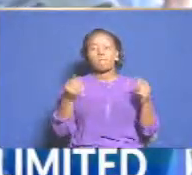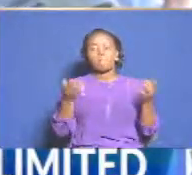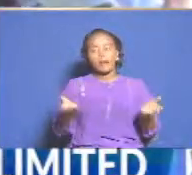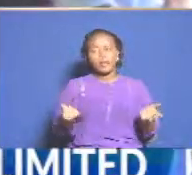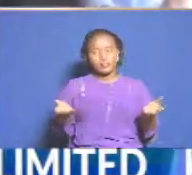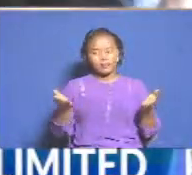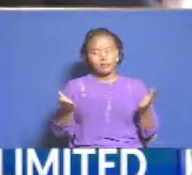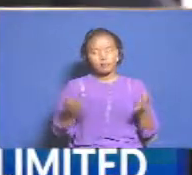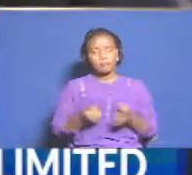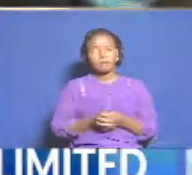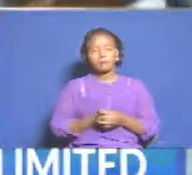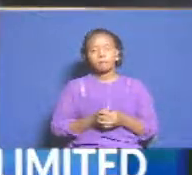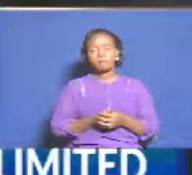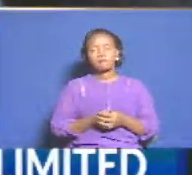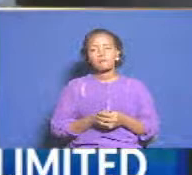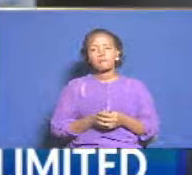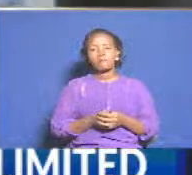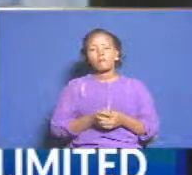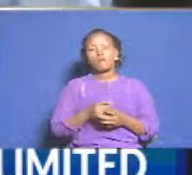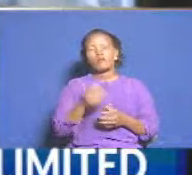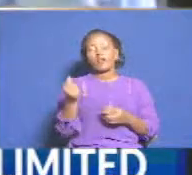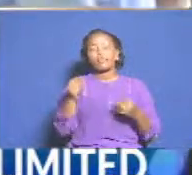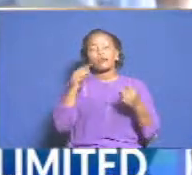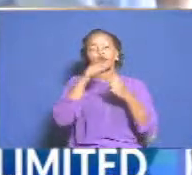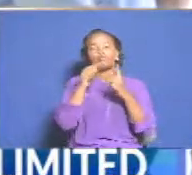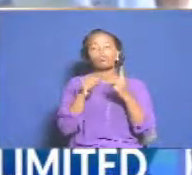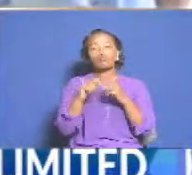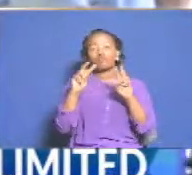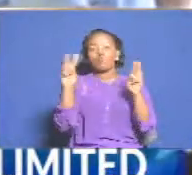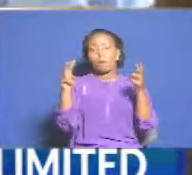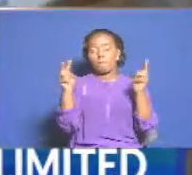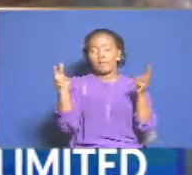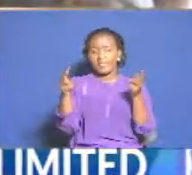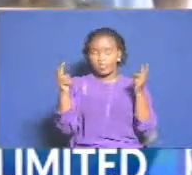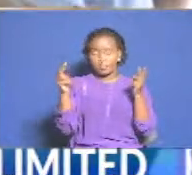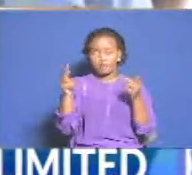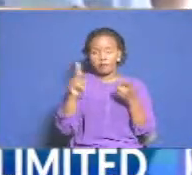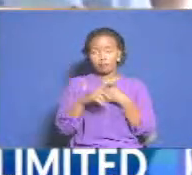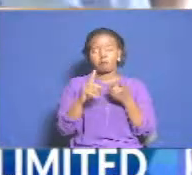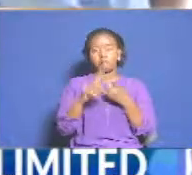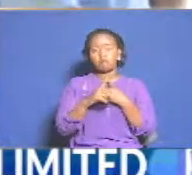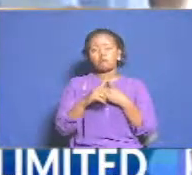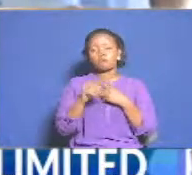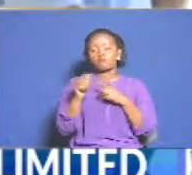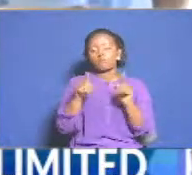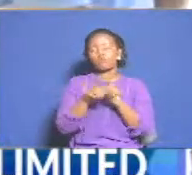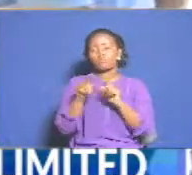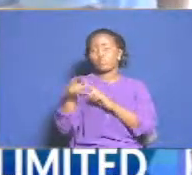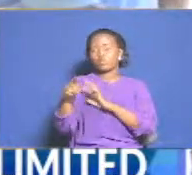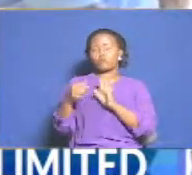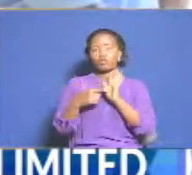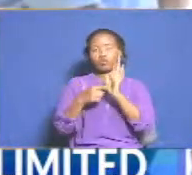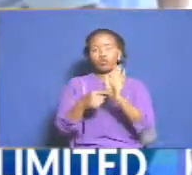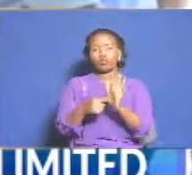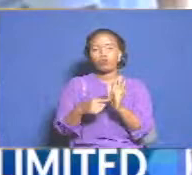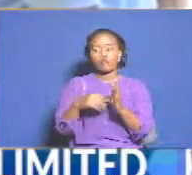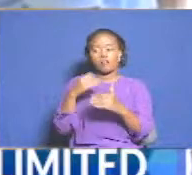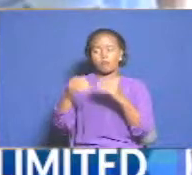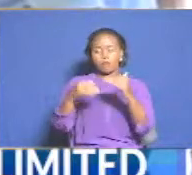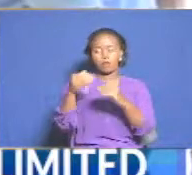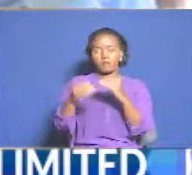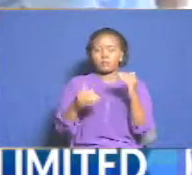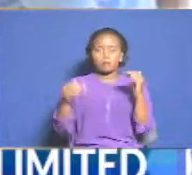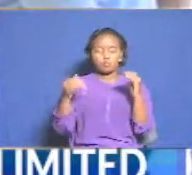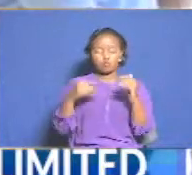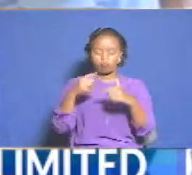To matters that brought the president here today, we'll show you the process that it took